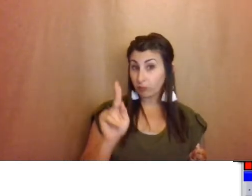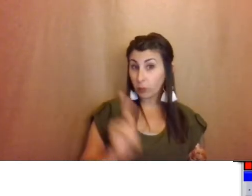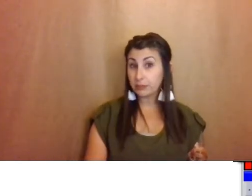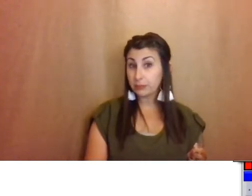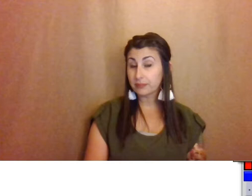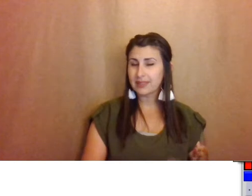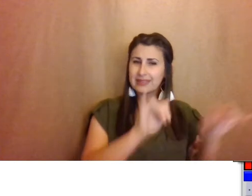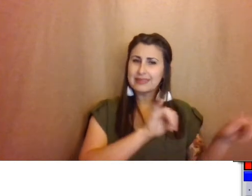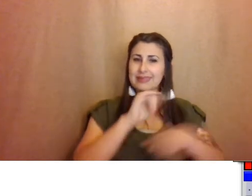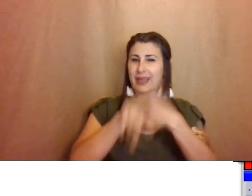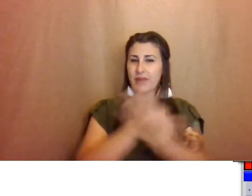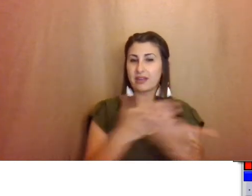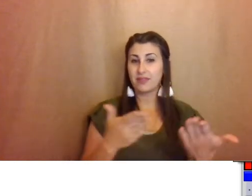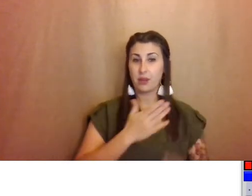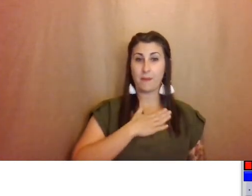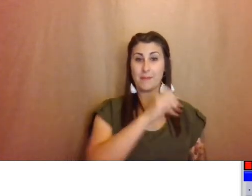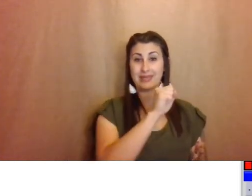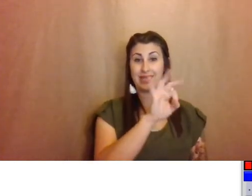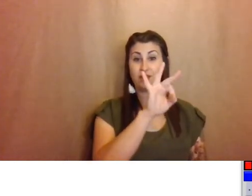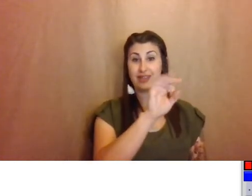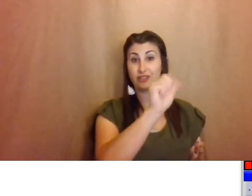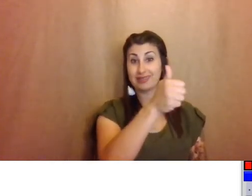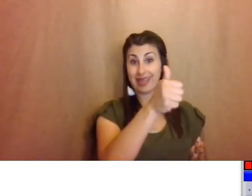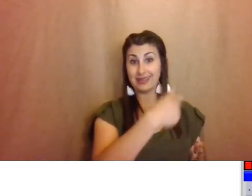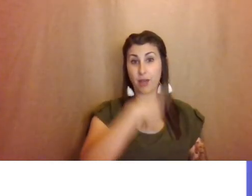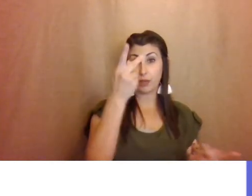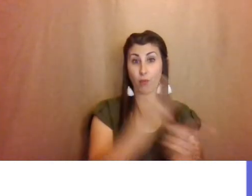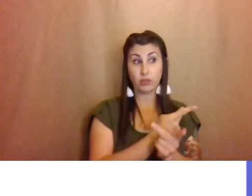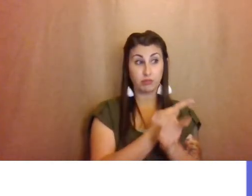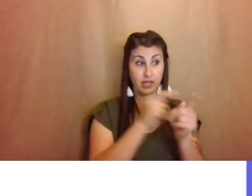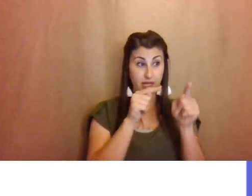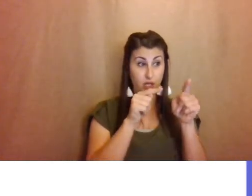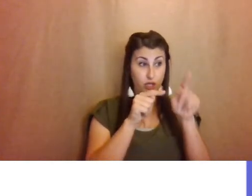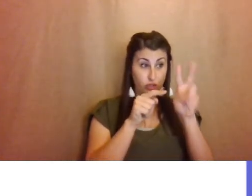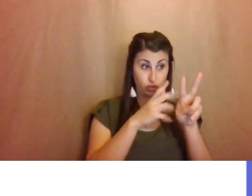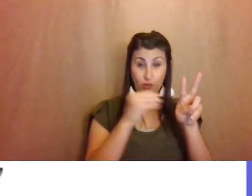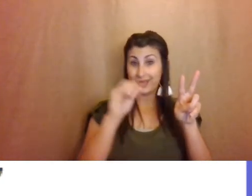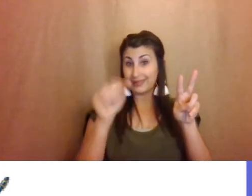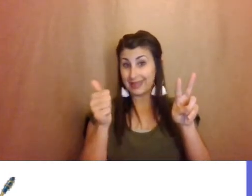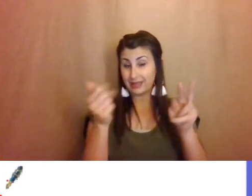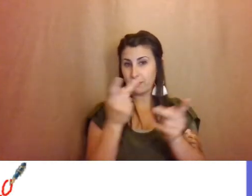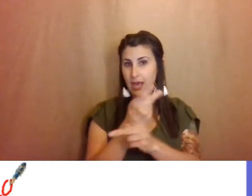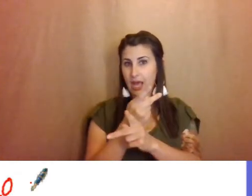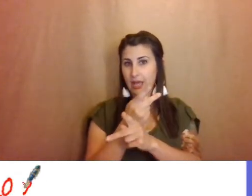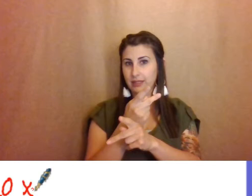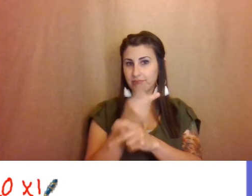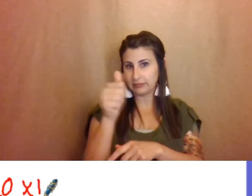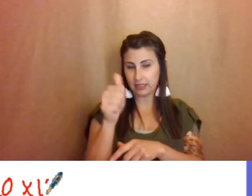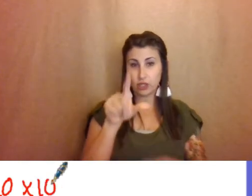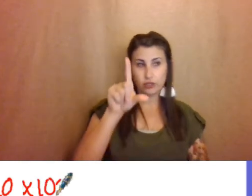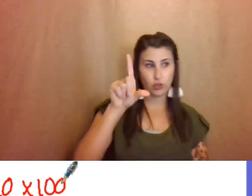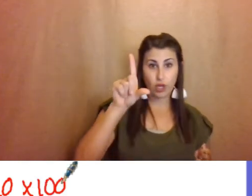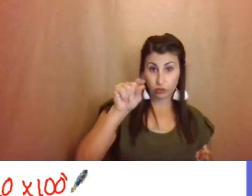All right, same kind of thing. My scale factor is 10, so I'm going to multiply by 10. So that gets me